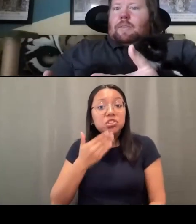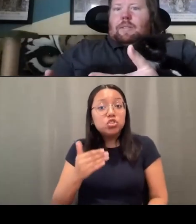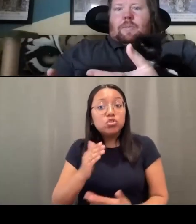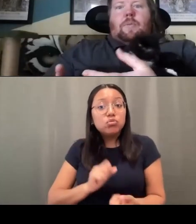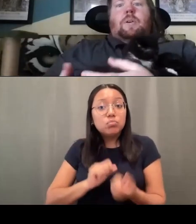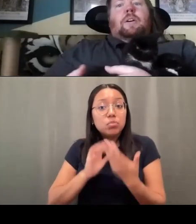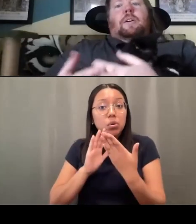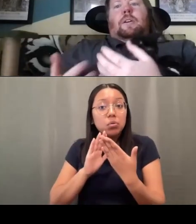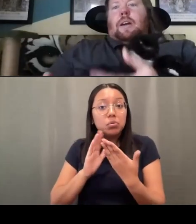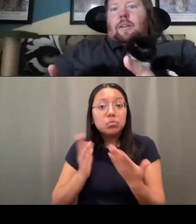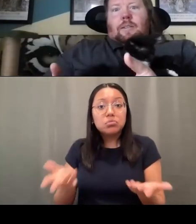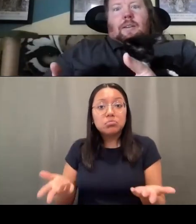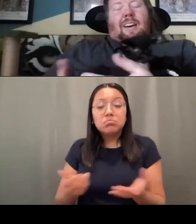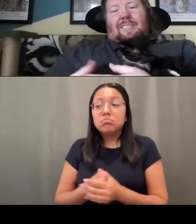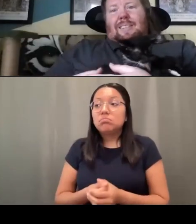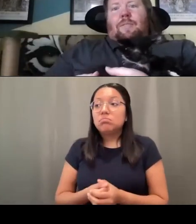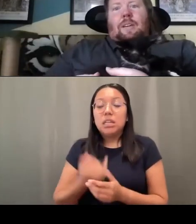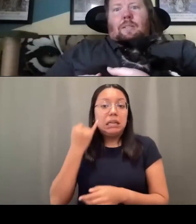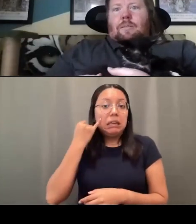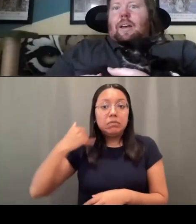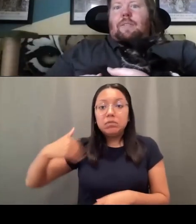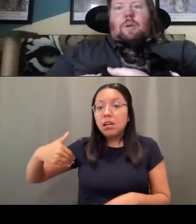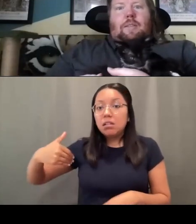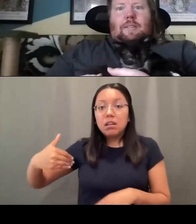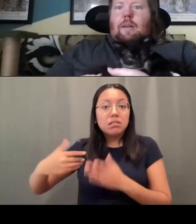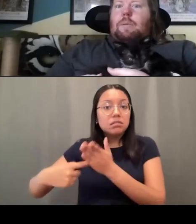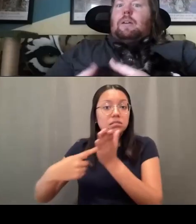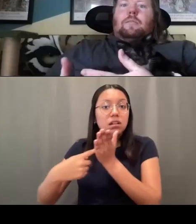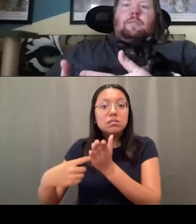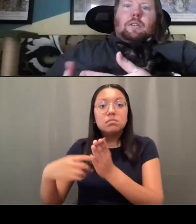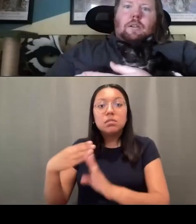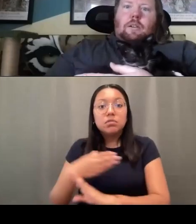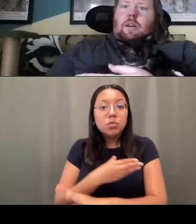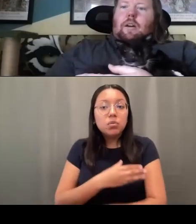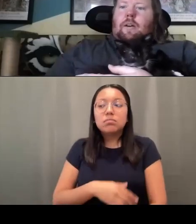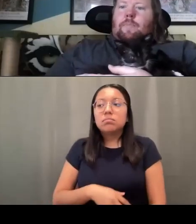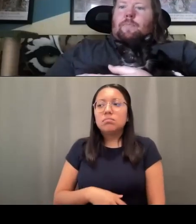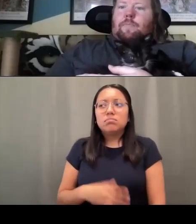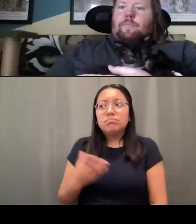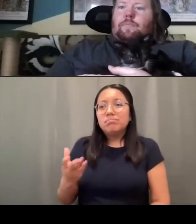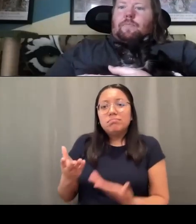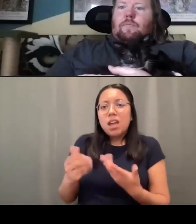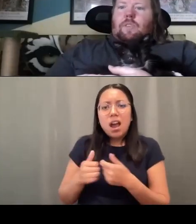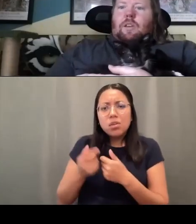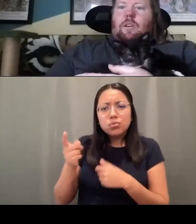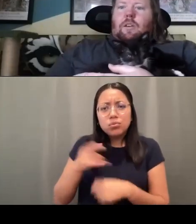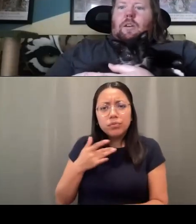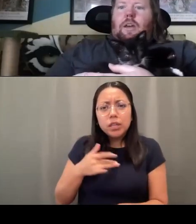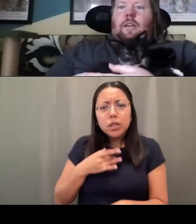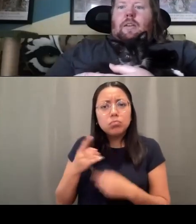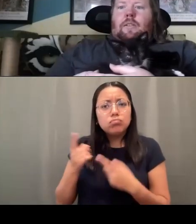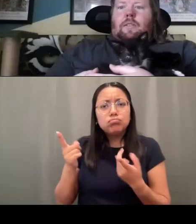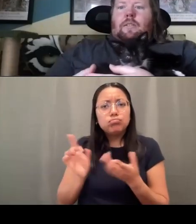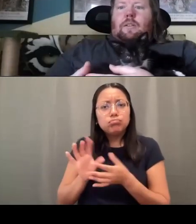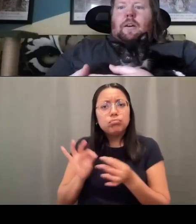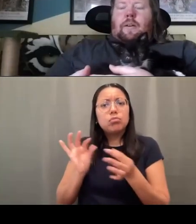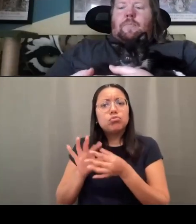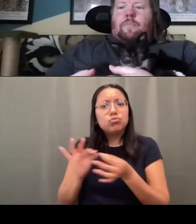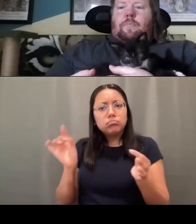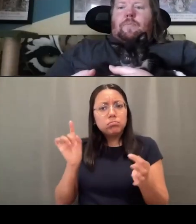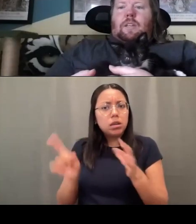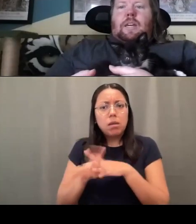haven't talked about this before. How does it feel having brought this up? Um, Mhm.